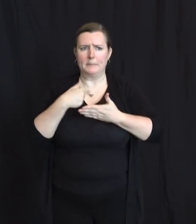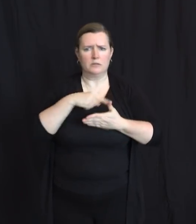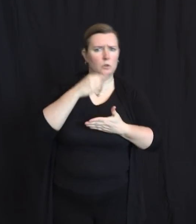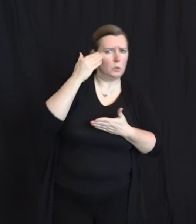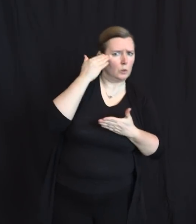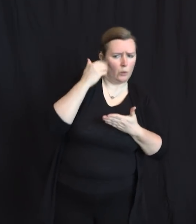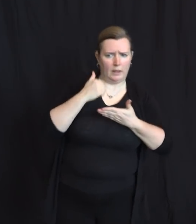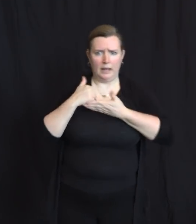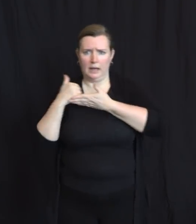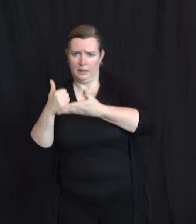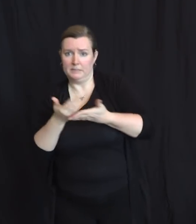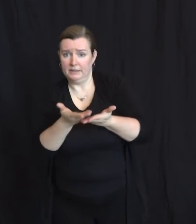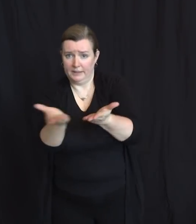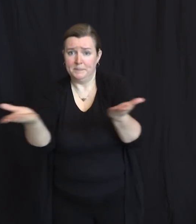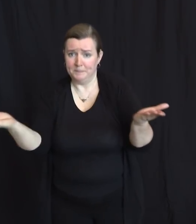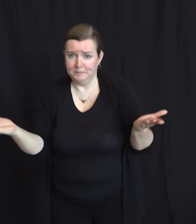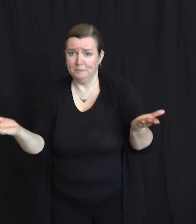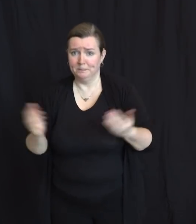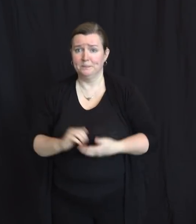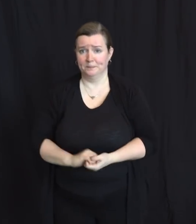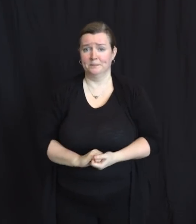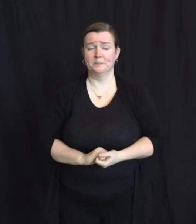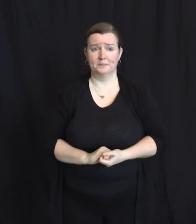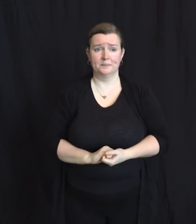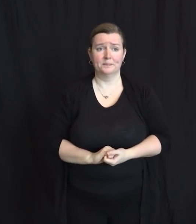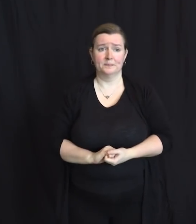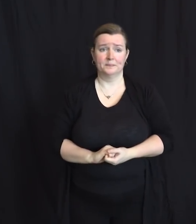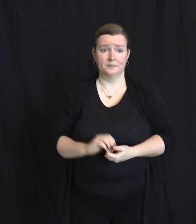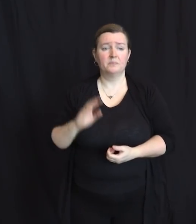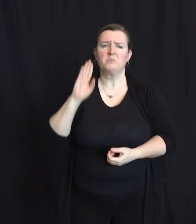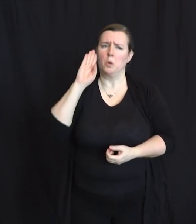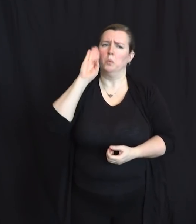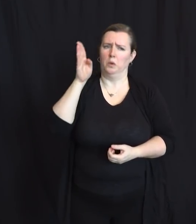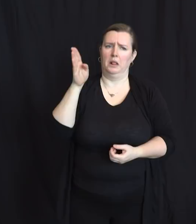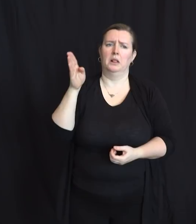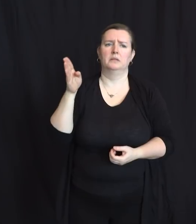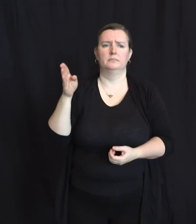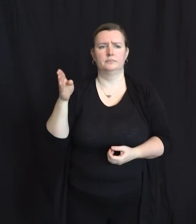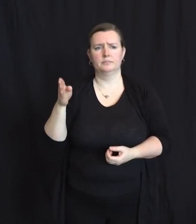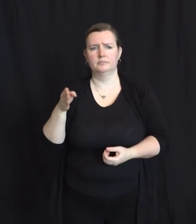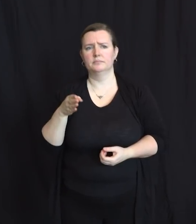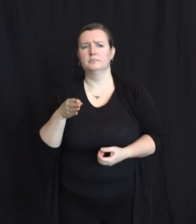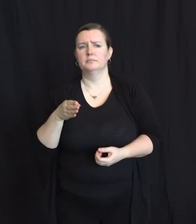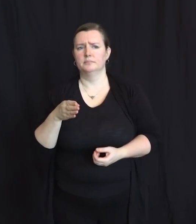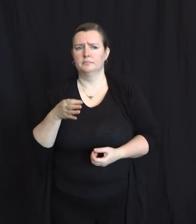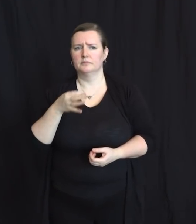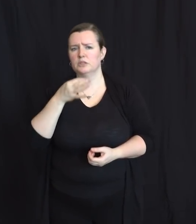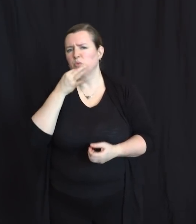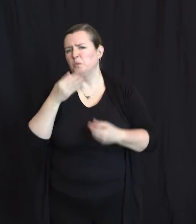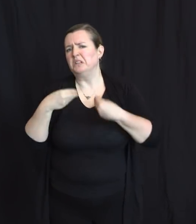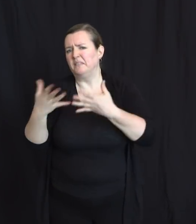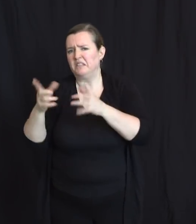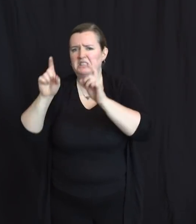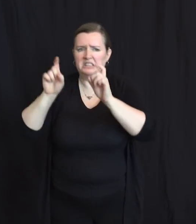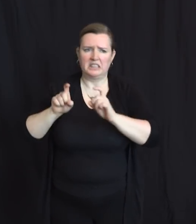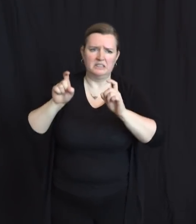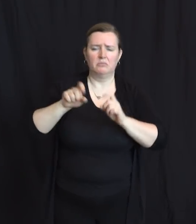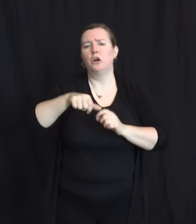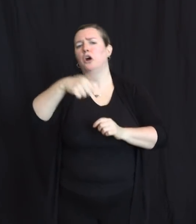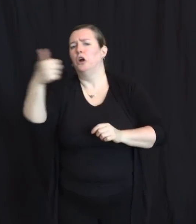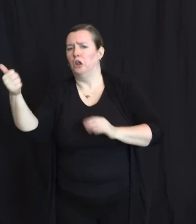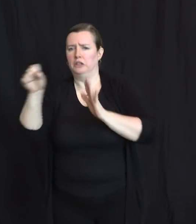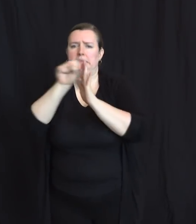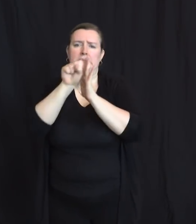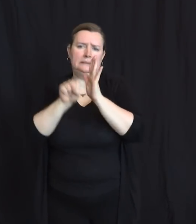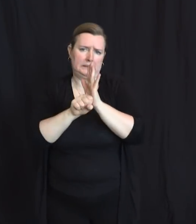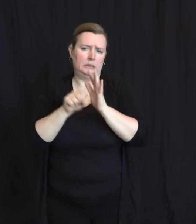to expand testing to other state workers and the individuals we serve. These tests would not have been as quickly administered if not for